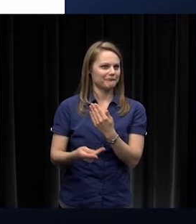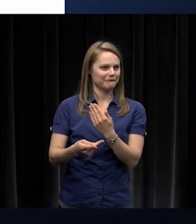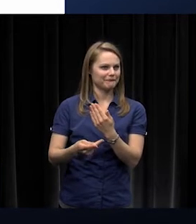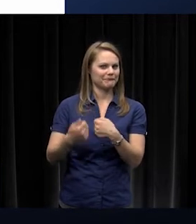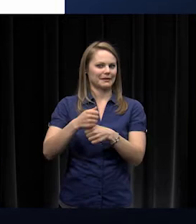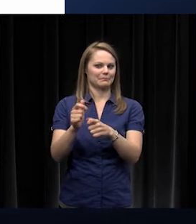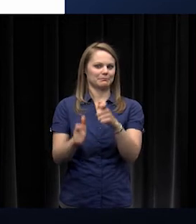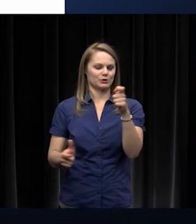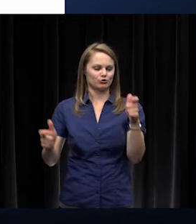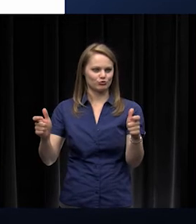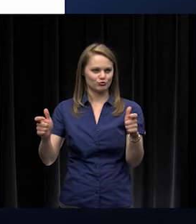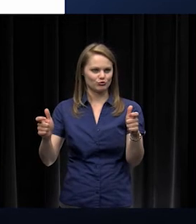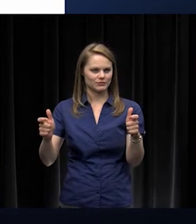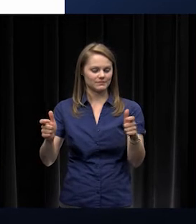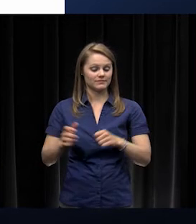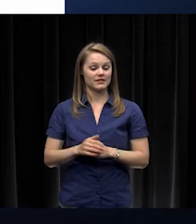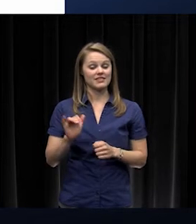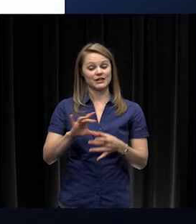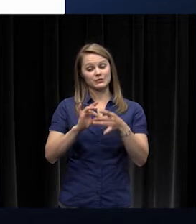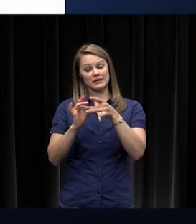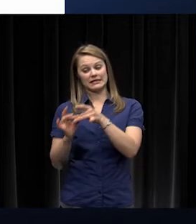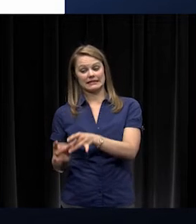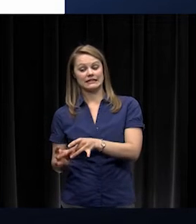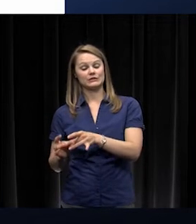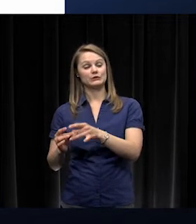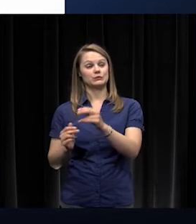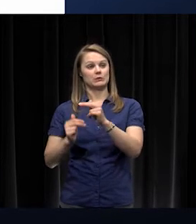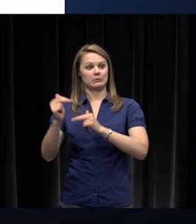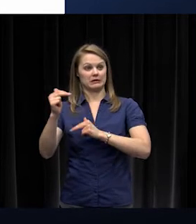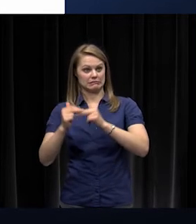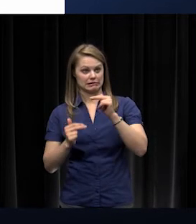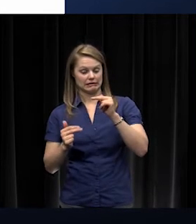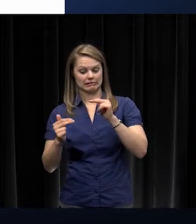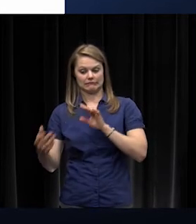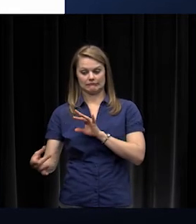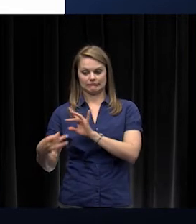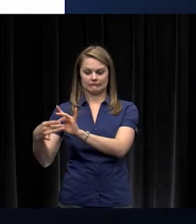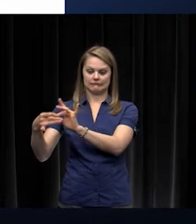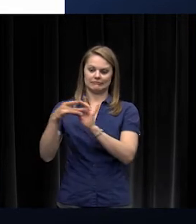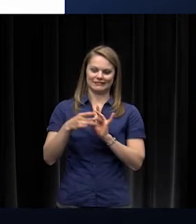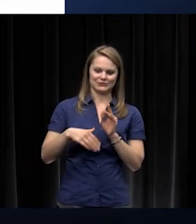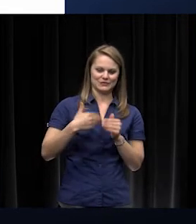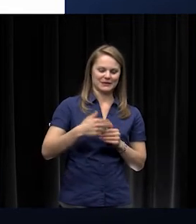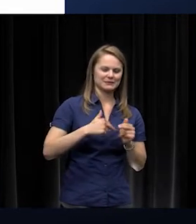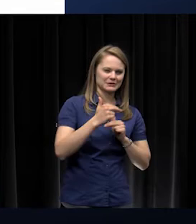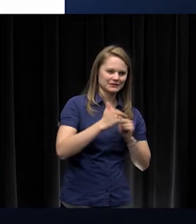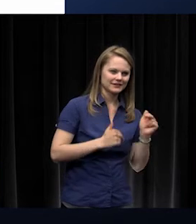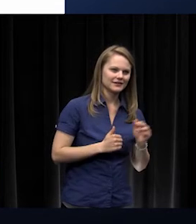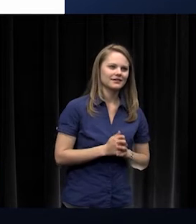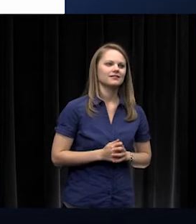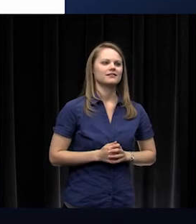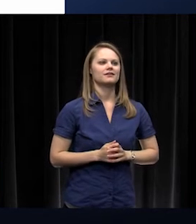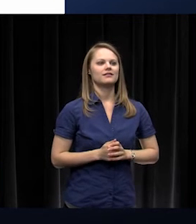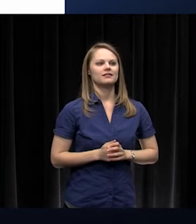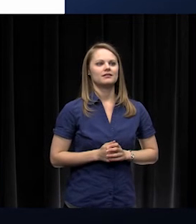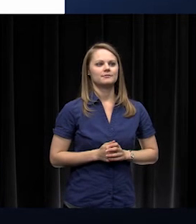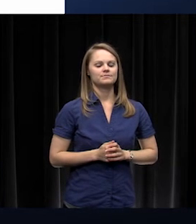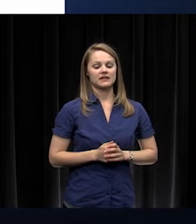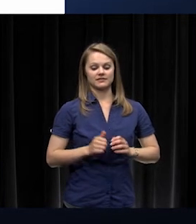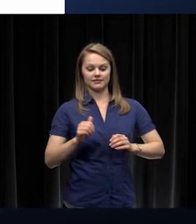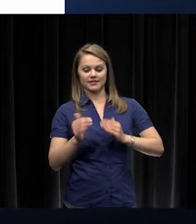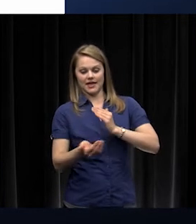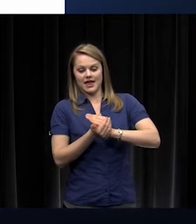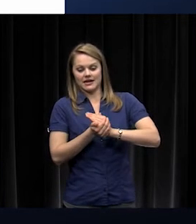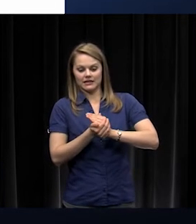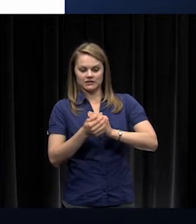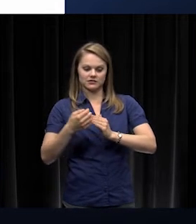tied into the building addition that we're gonna have for circulation. And then also as you go from the annex over to the auditorium as well, we